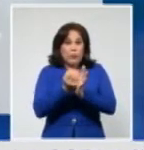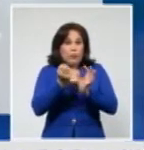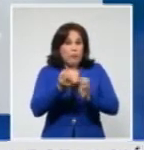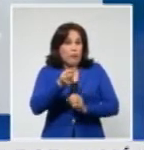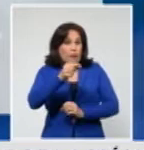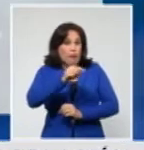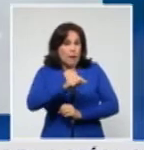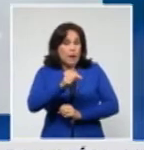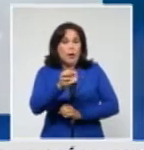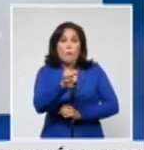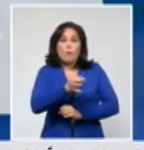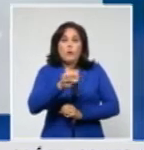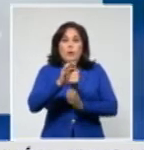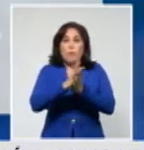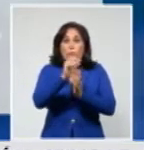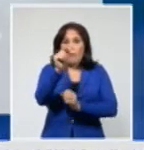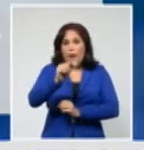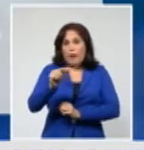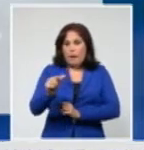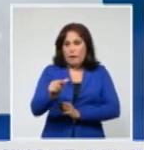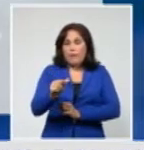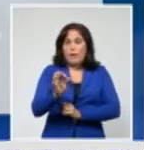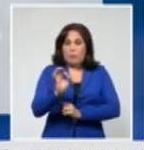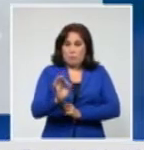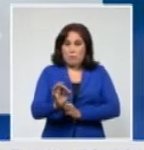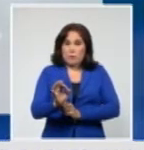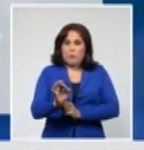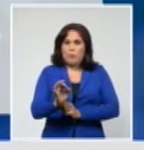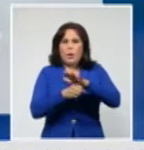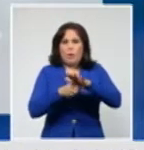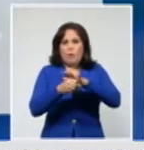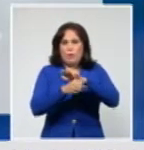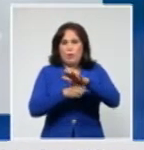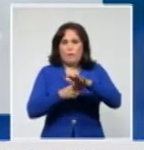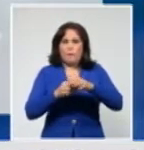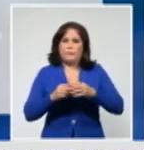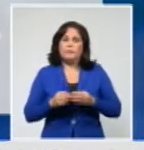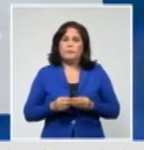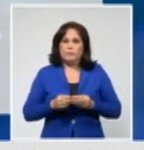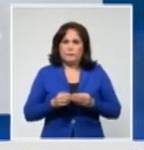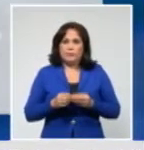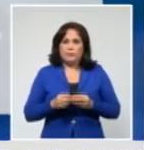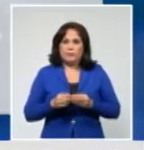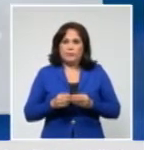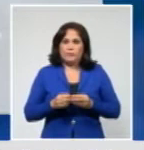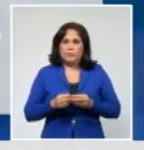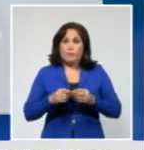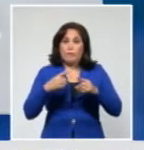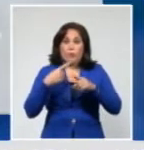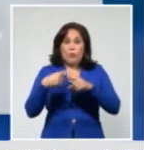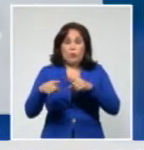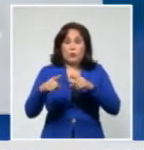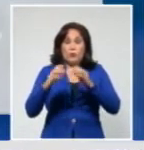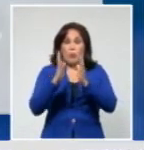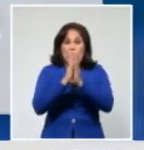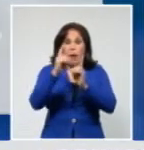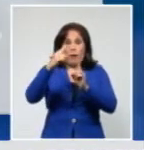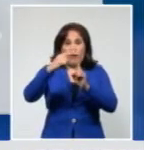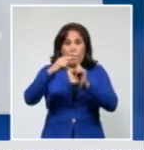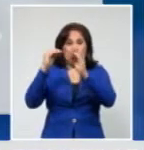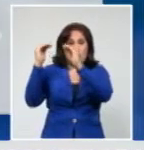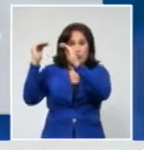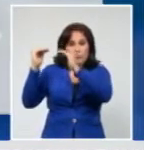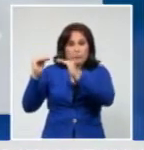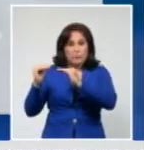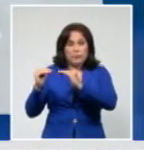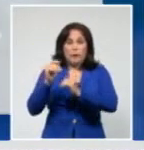the municipality of San Jose de las Lajas. The 14 cases from Matanzas belong to the municipality